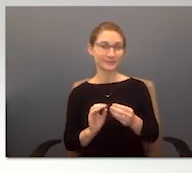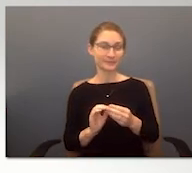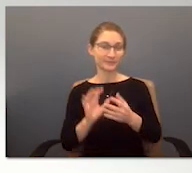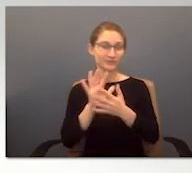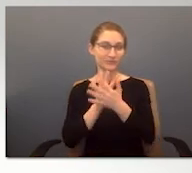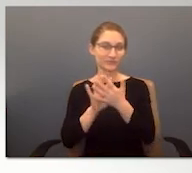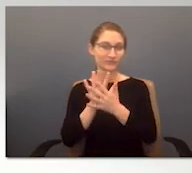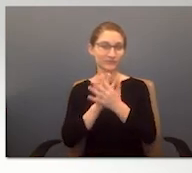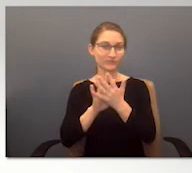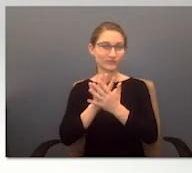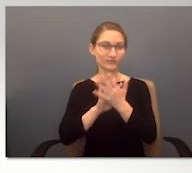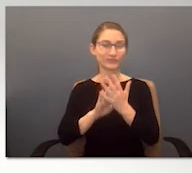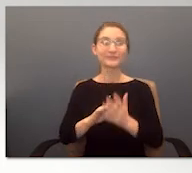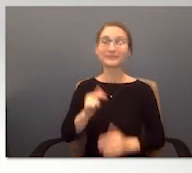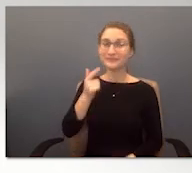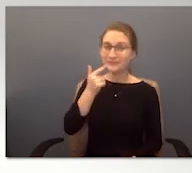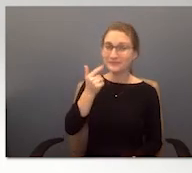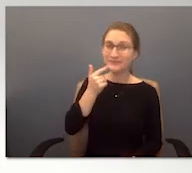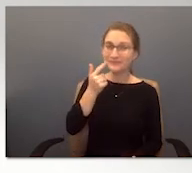Right.